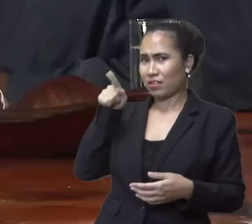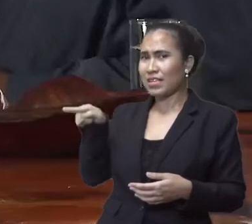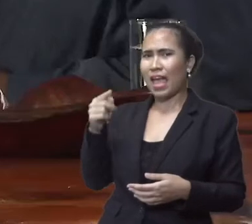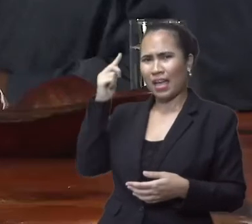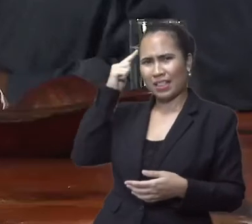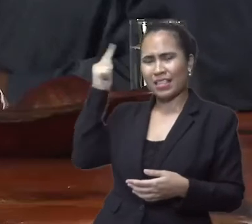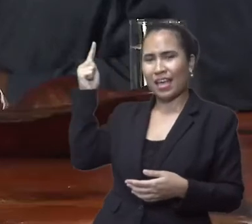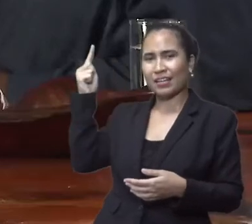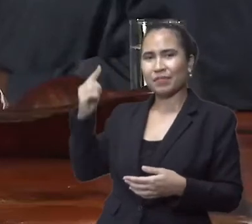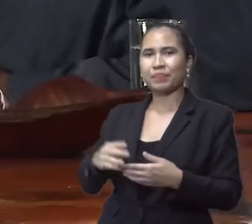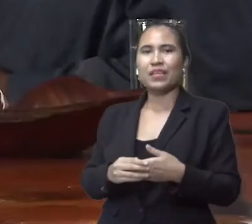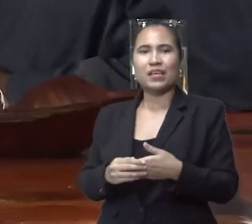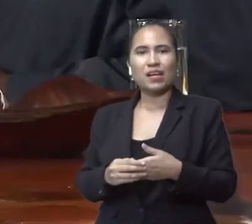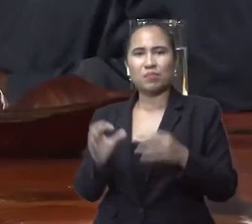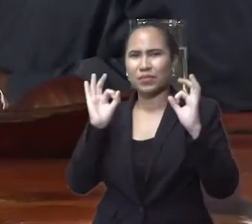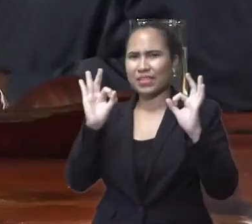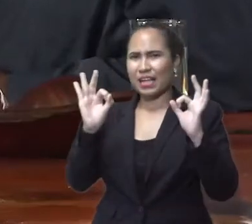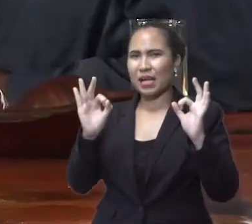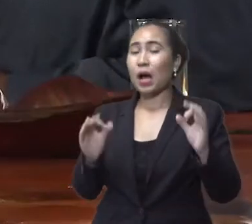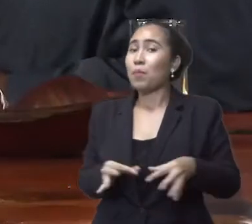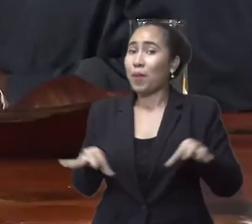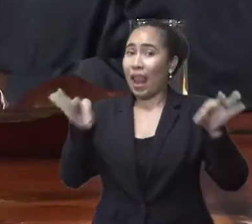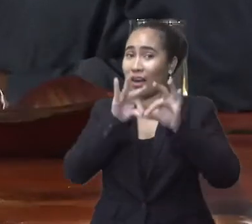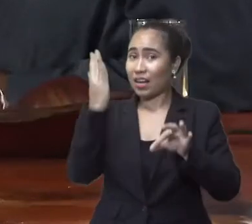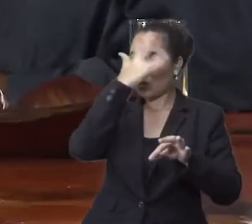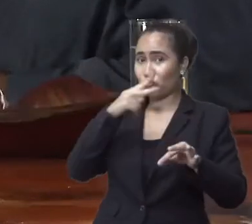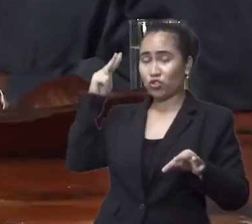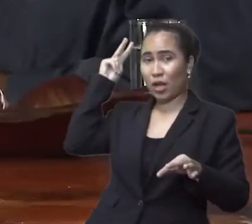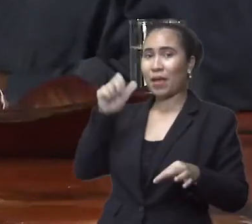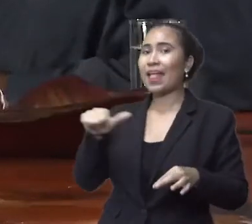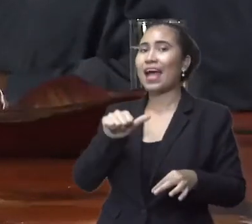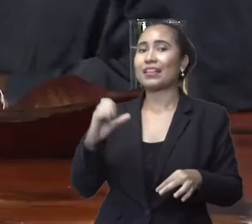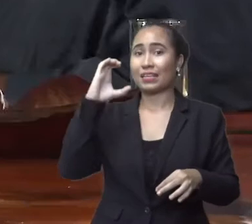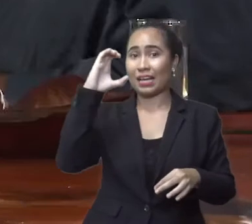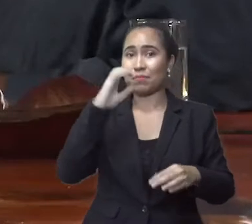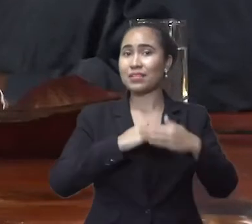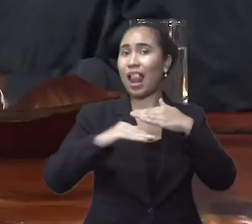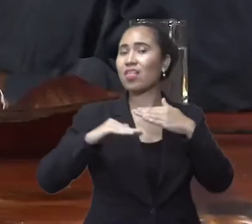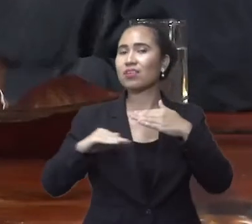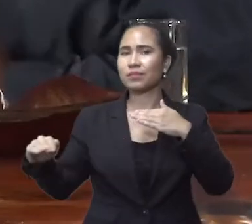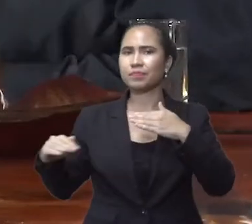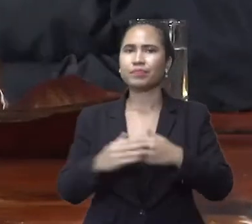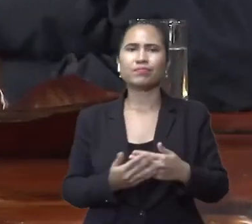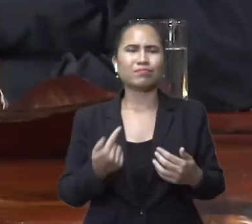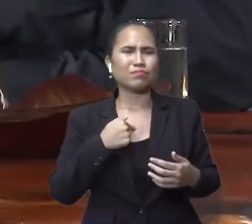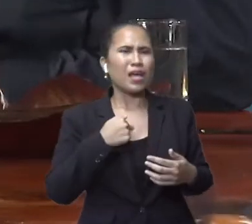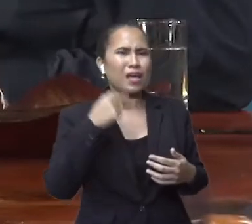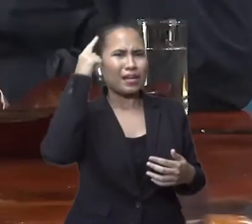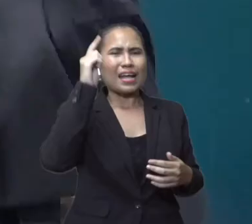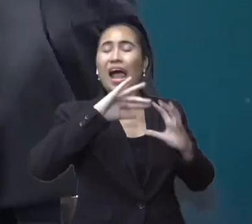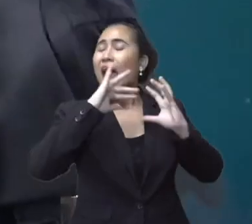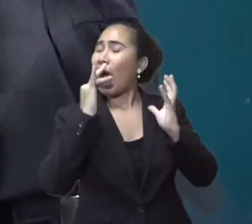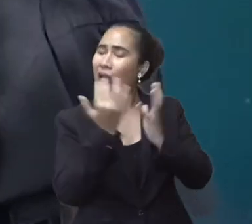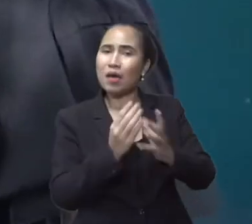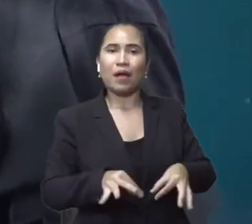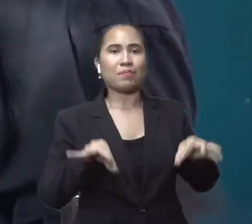of particular interest to Suriname and even the Caribbean islands? Well, I'd say all of them are important because they're